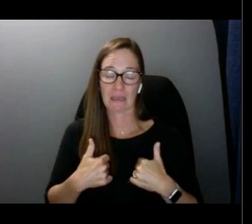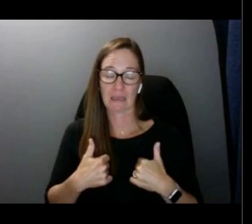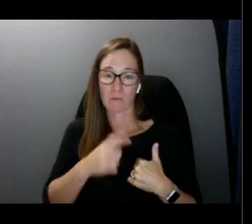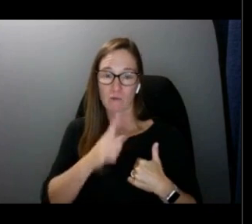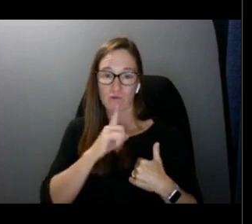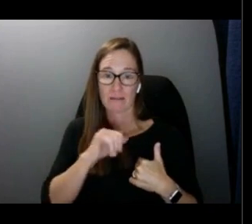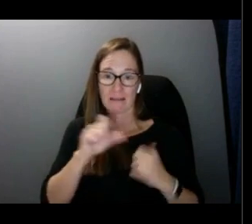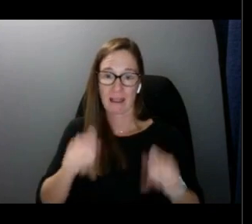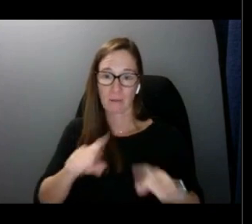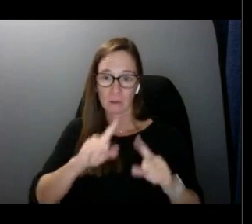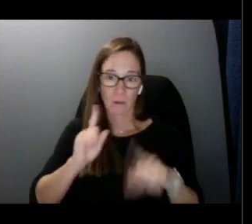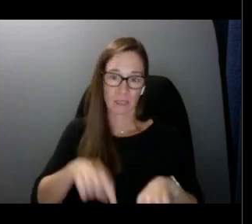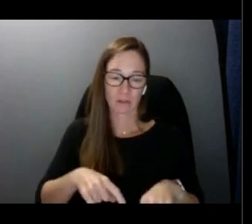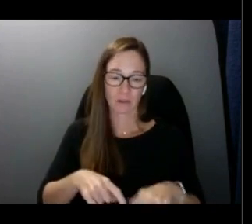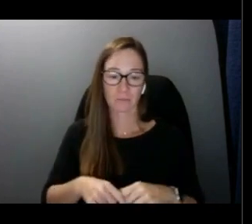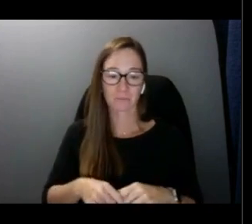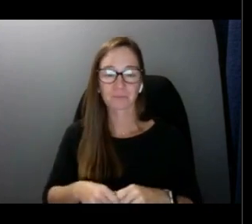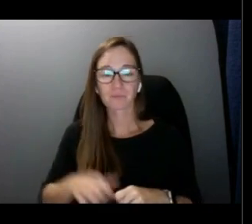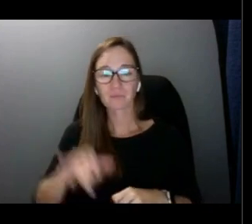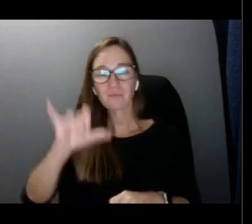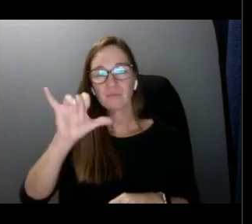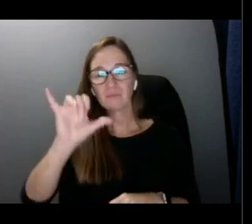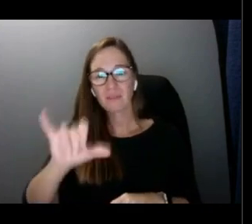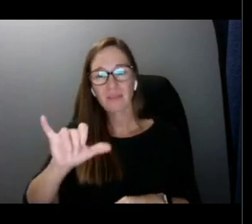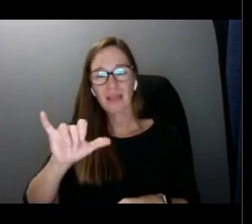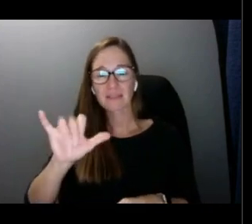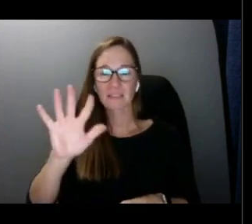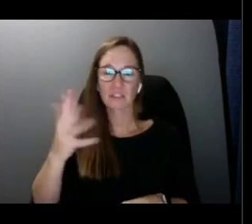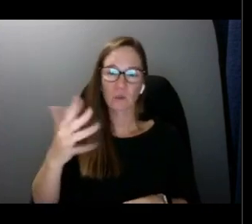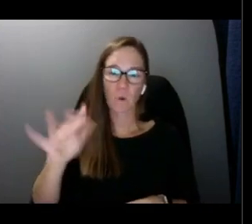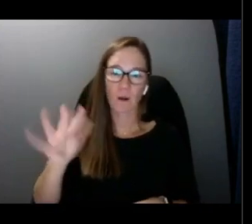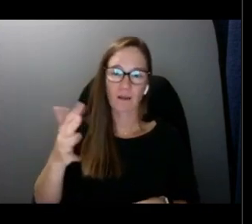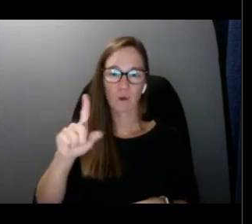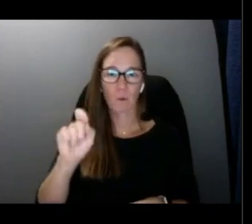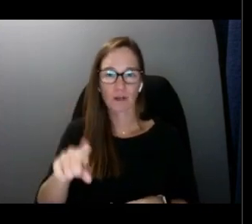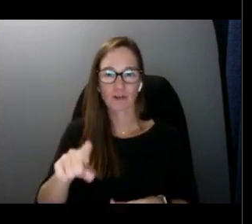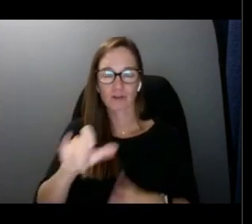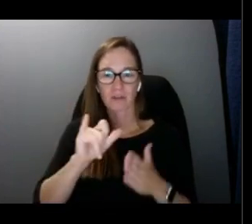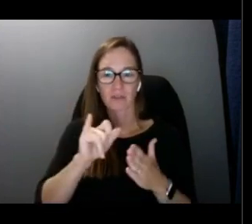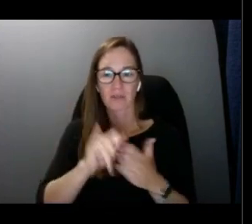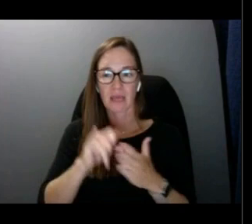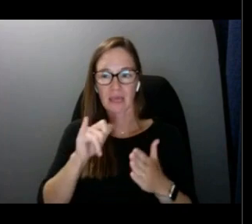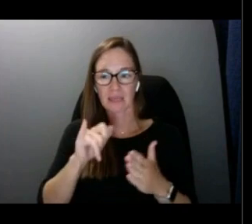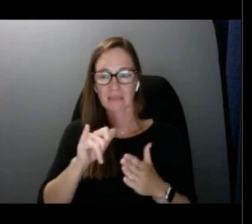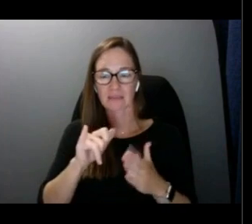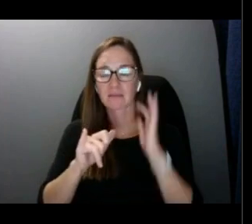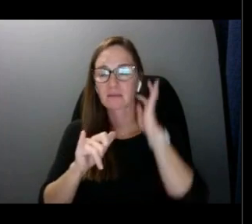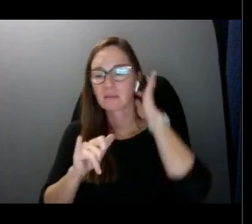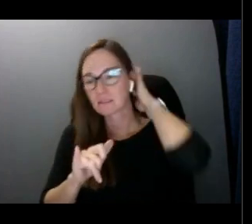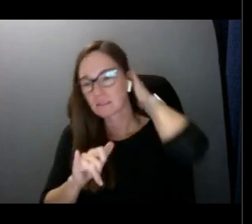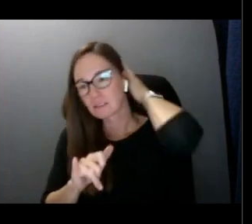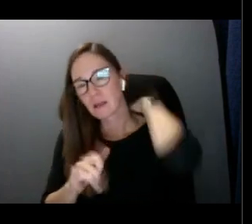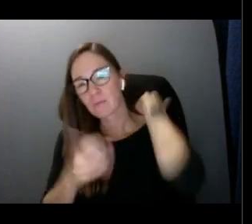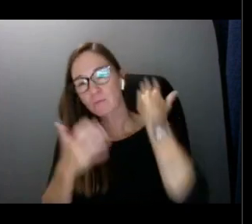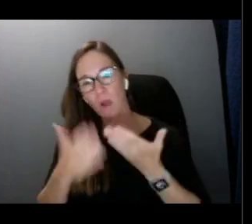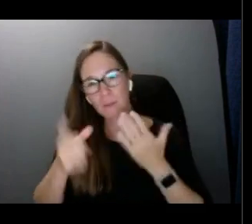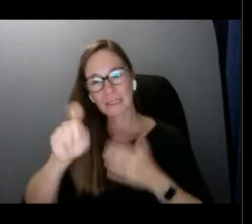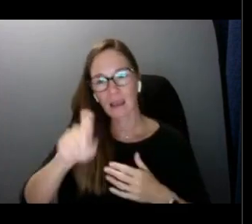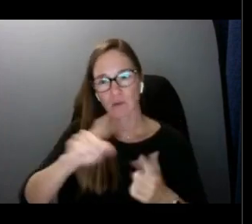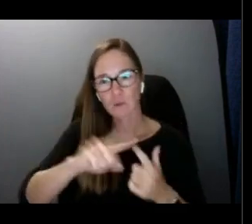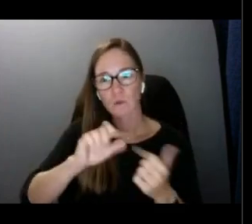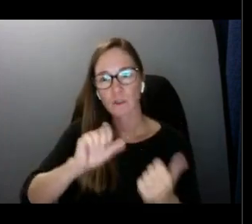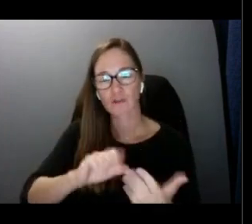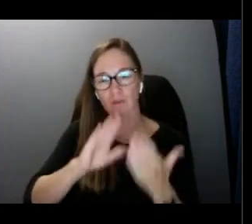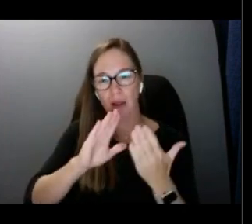able to answer. That's the sort of question that um, probably need to